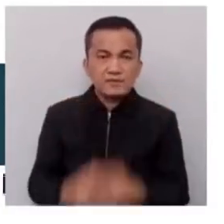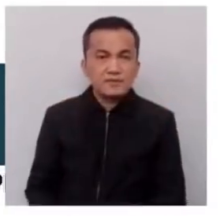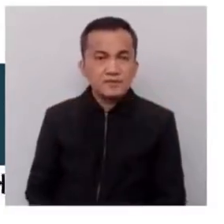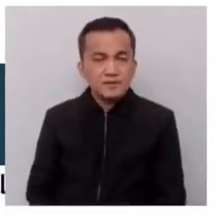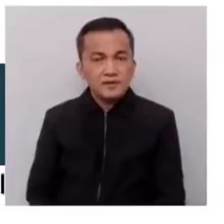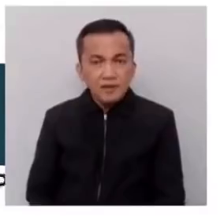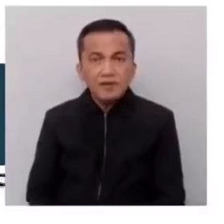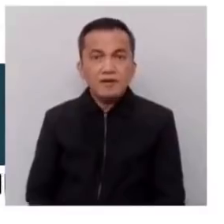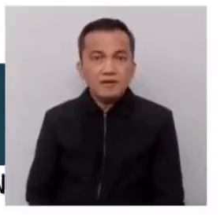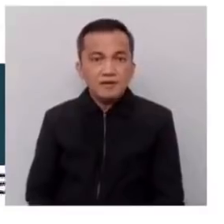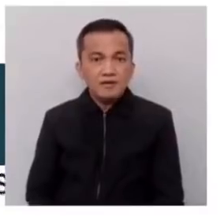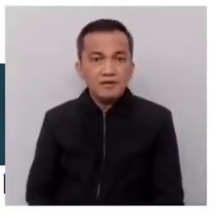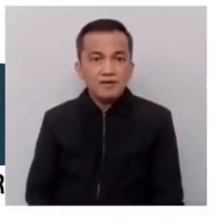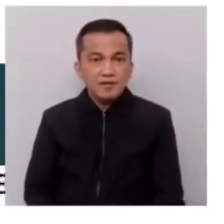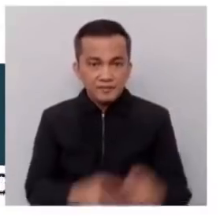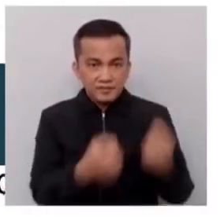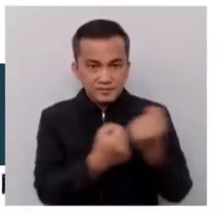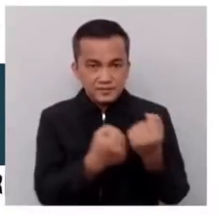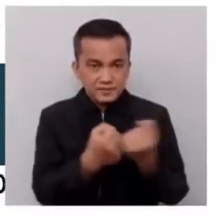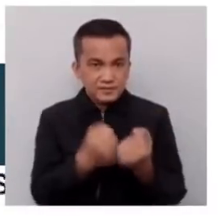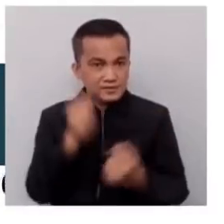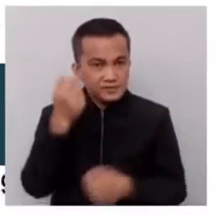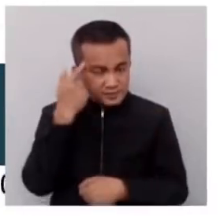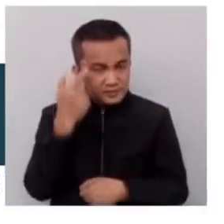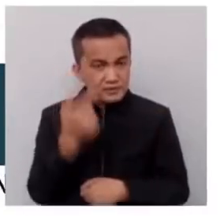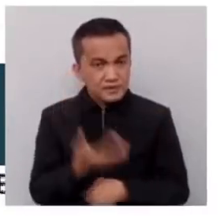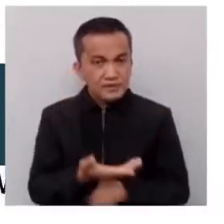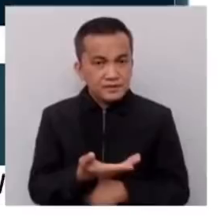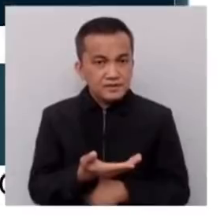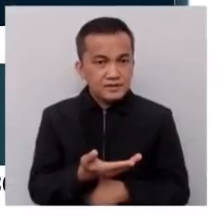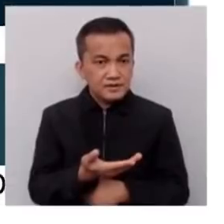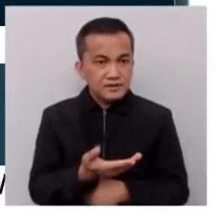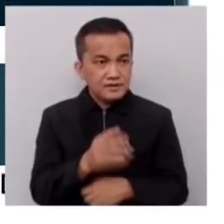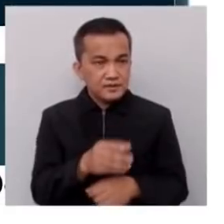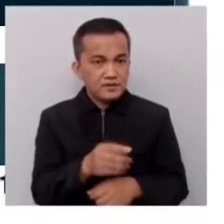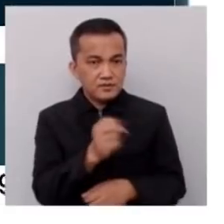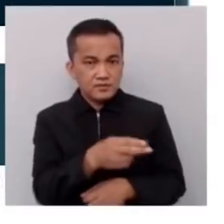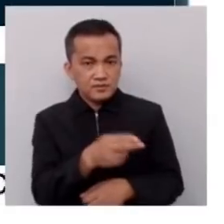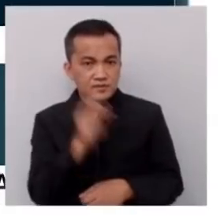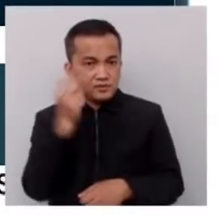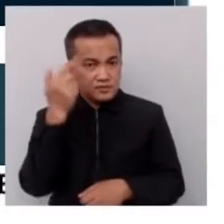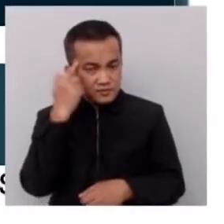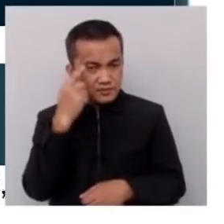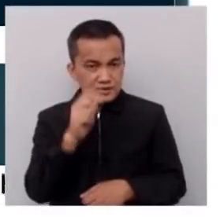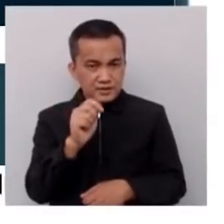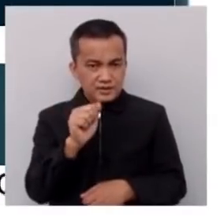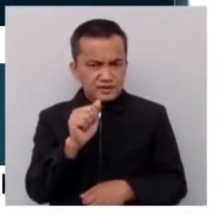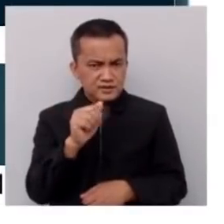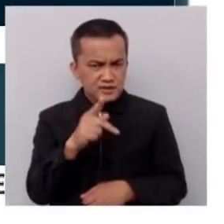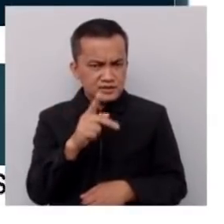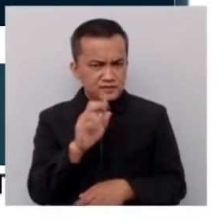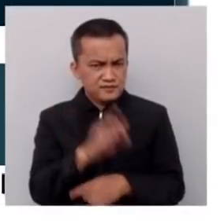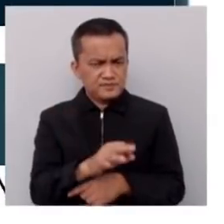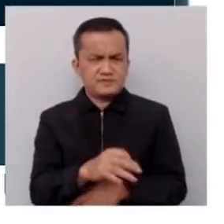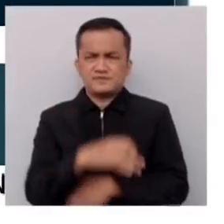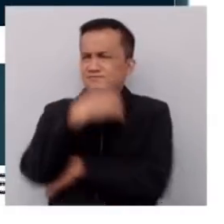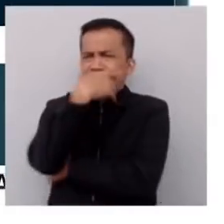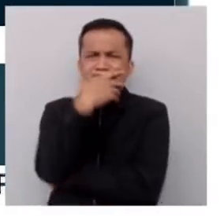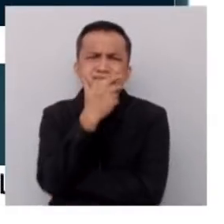being subsidized by the state and being enabled by a government task force. So it's a bit